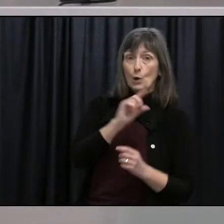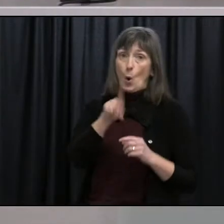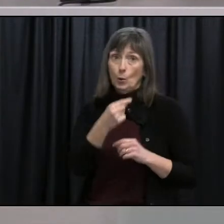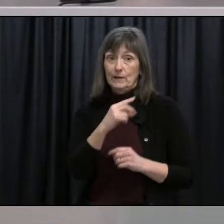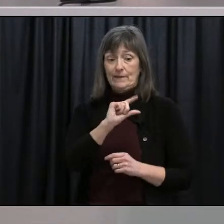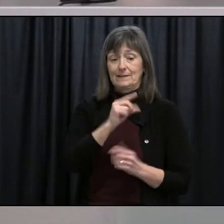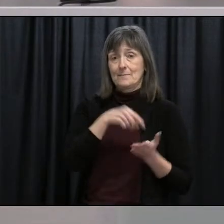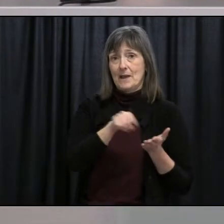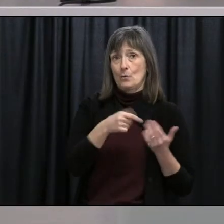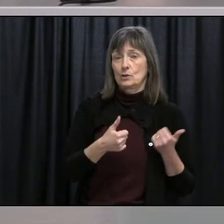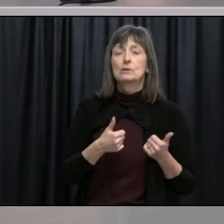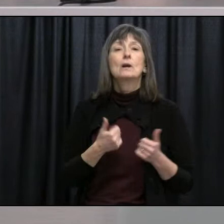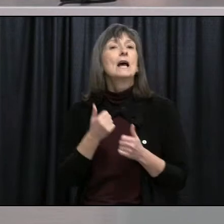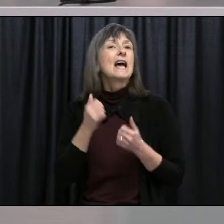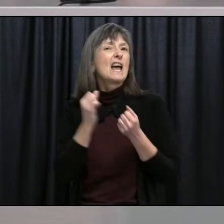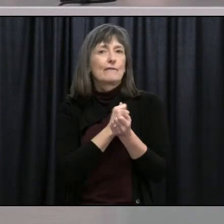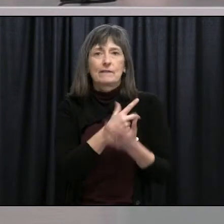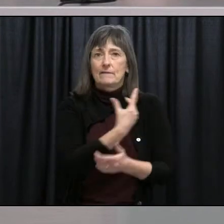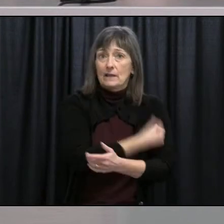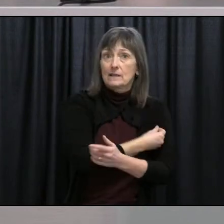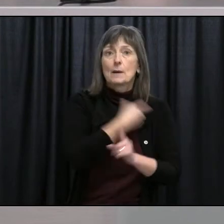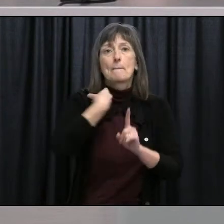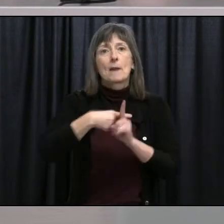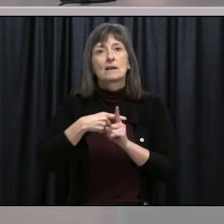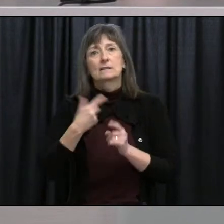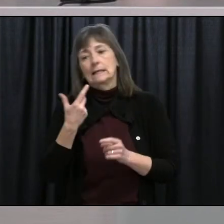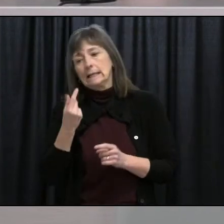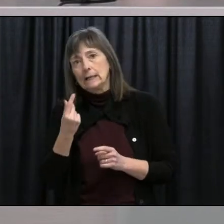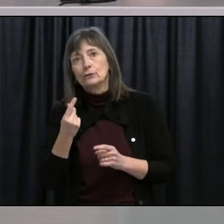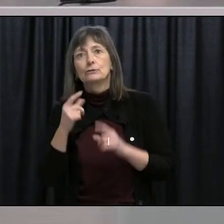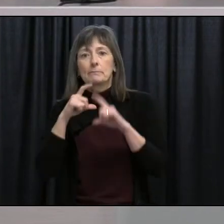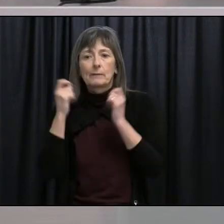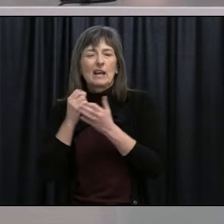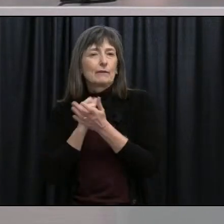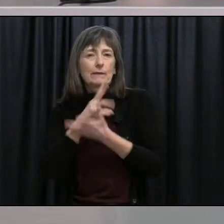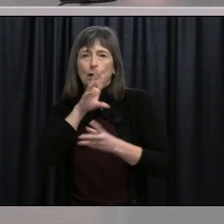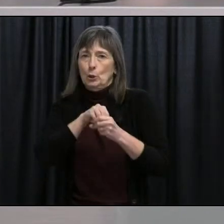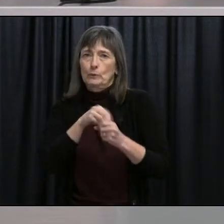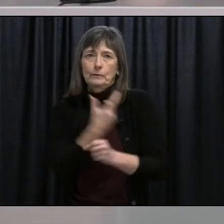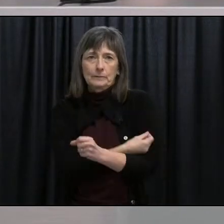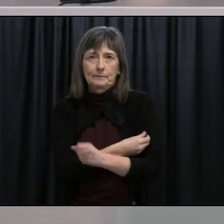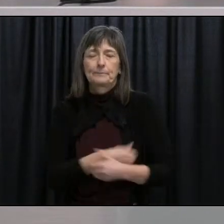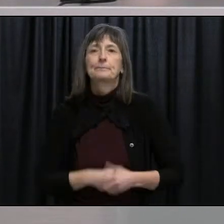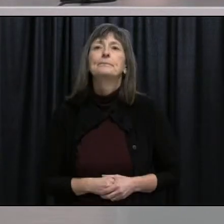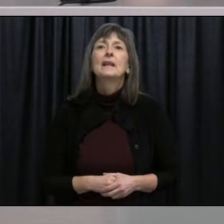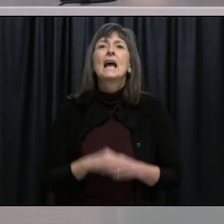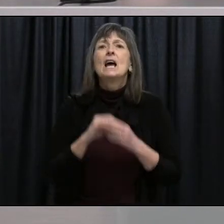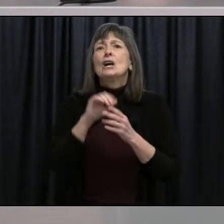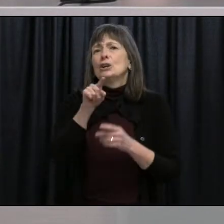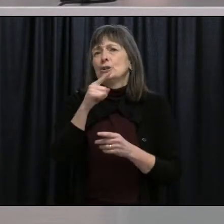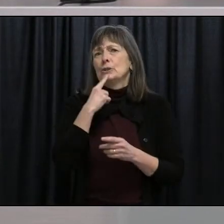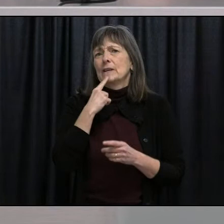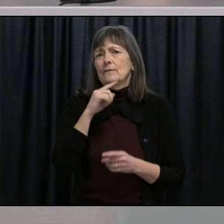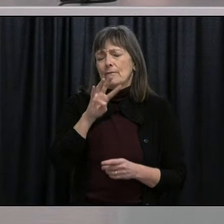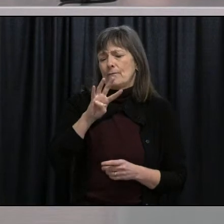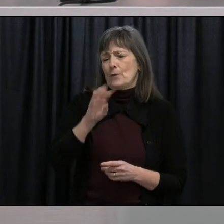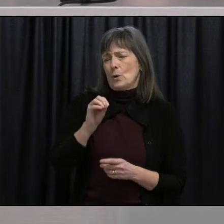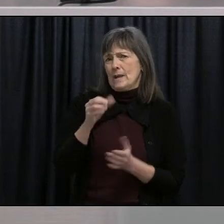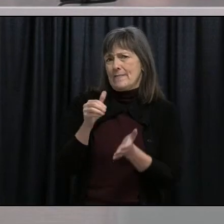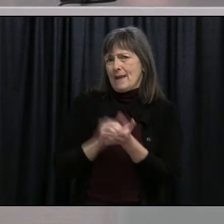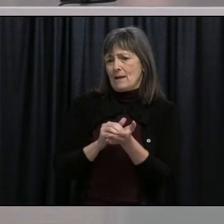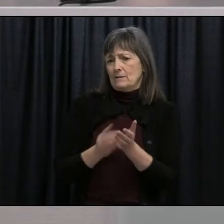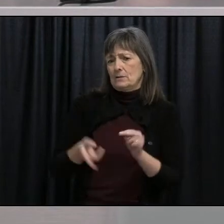And I don't want to ask you how we get from 40,000 to 80,000 people vaccinated this month. I think it's been well explained. I'm curious how we get to